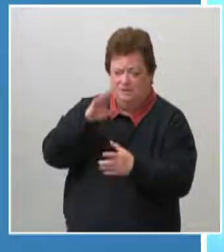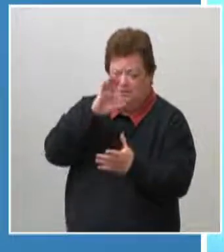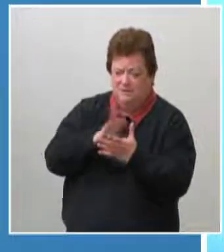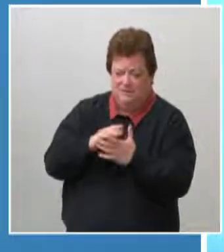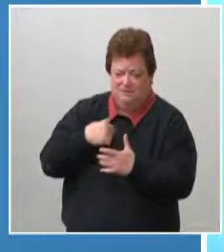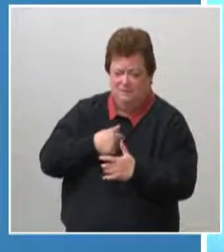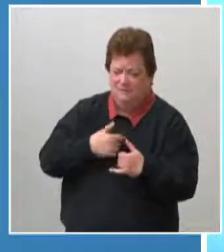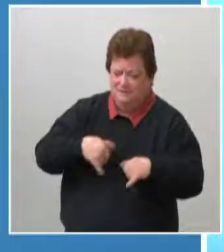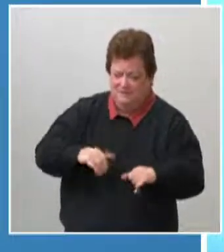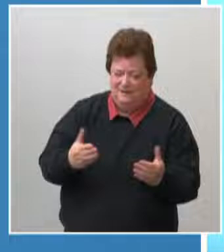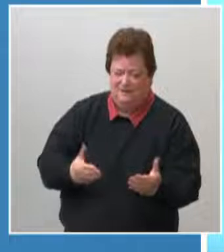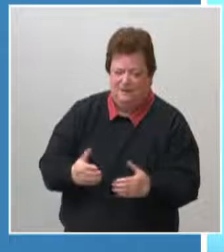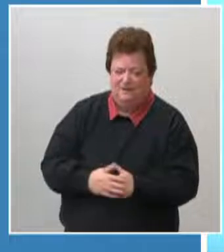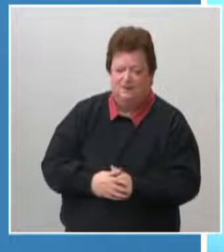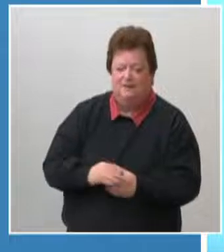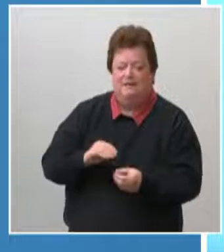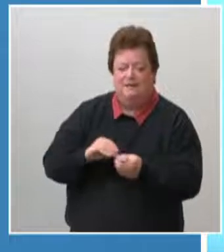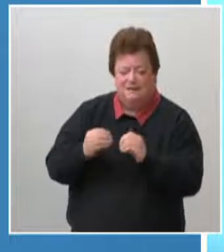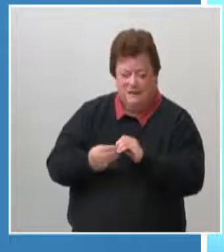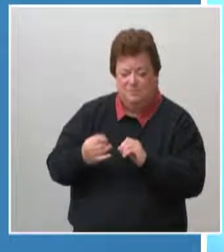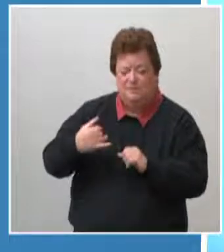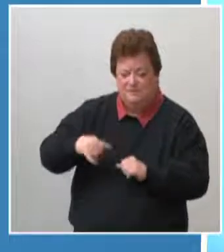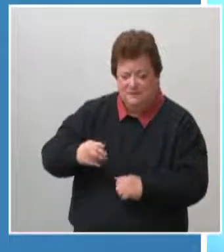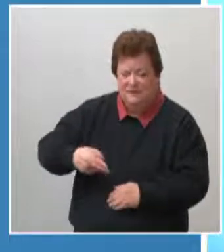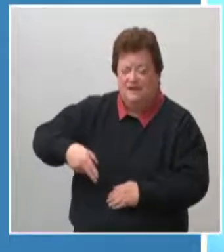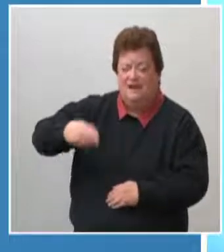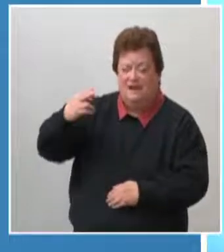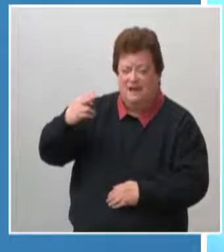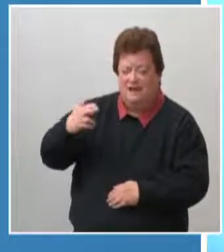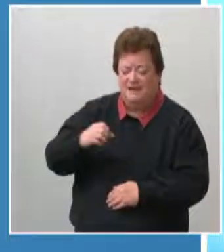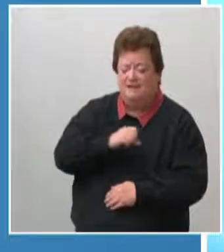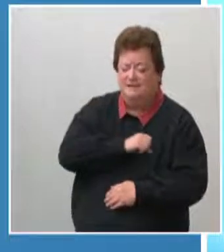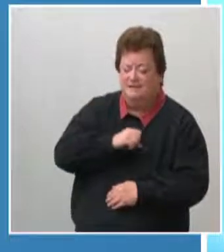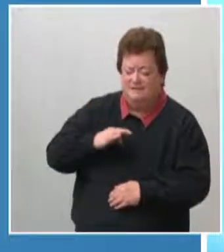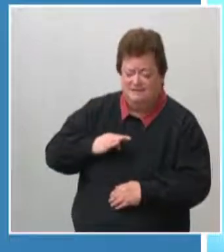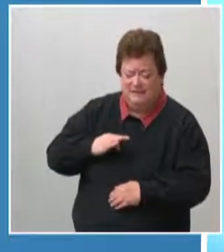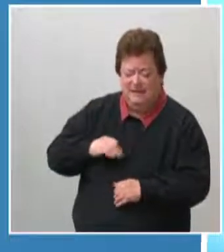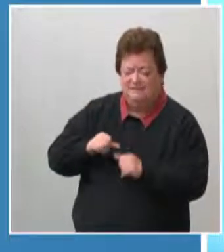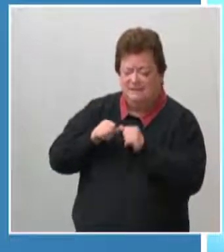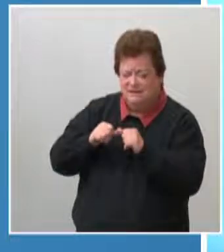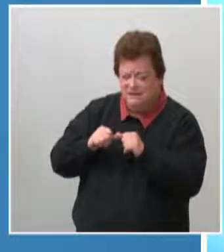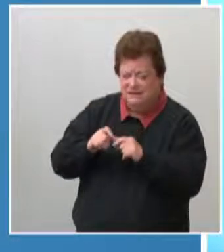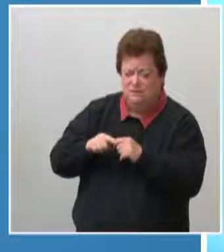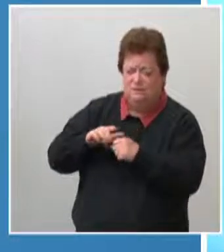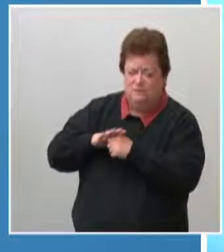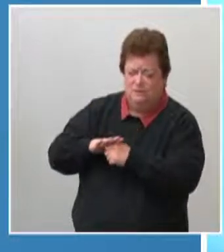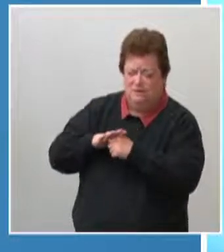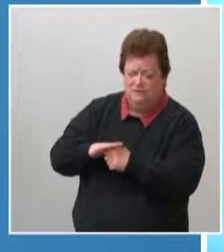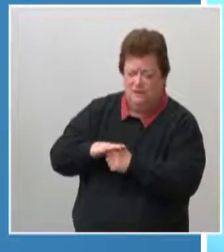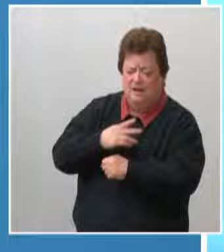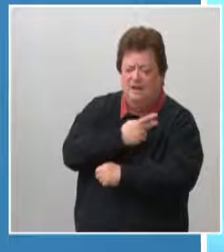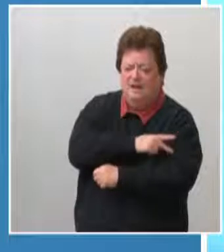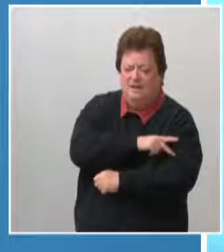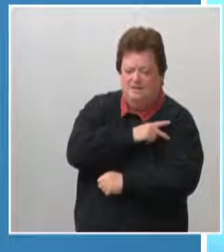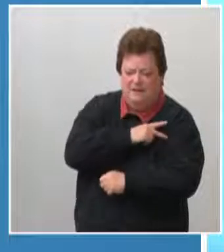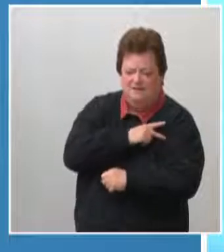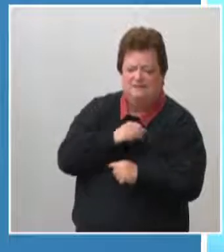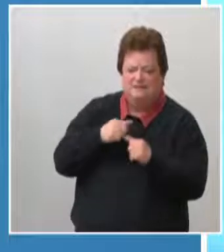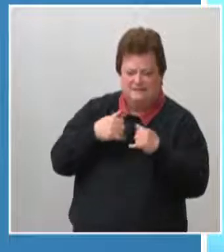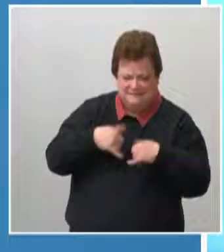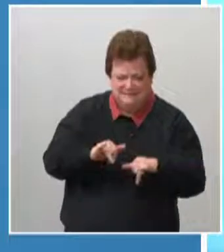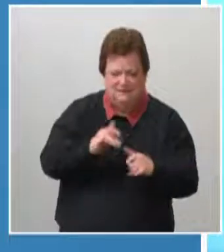here. Case numbers remain high. Staff continue to be stretched, and patients are still getting critically